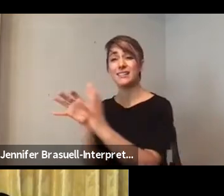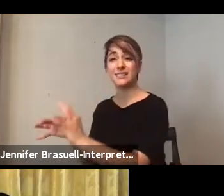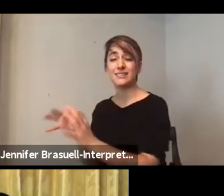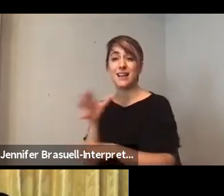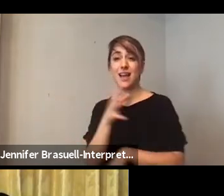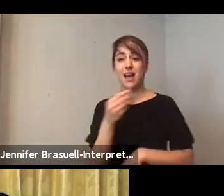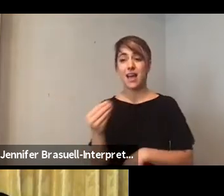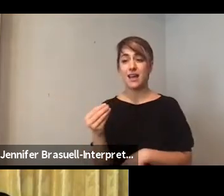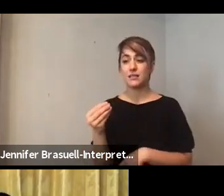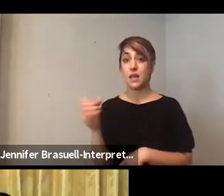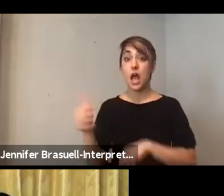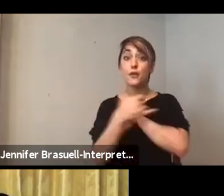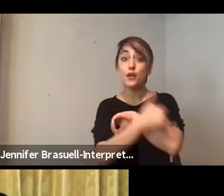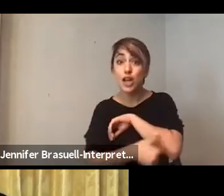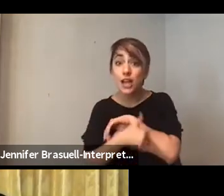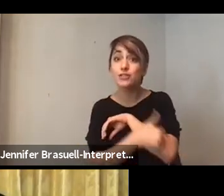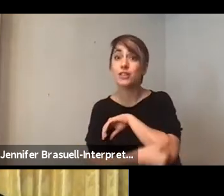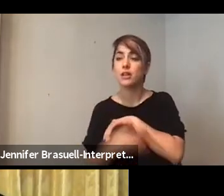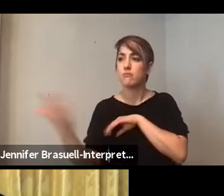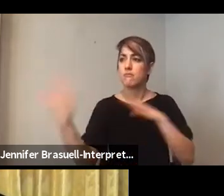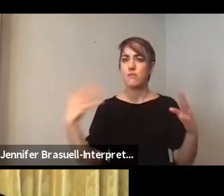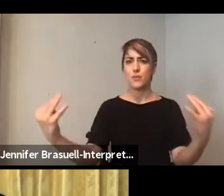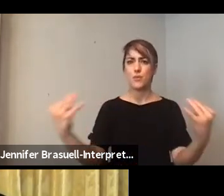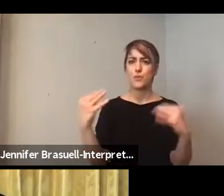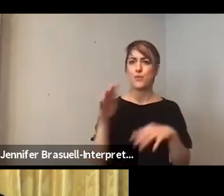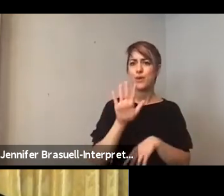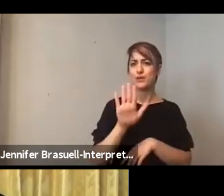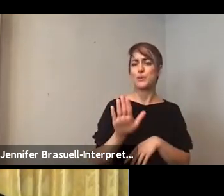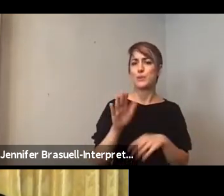theater project. So yeah.